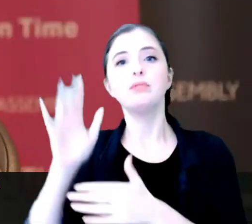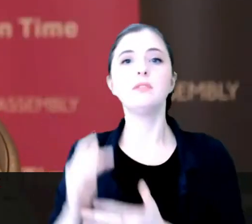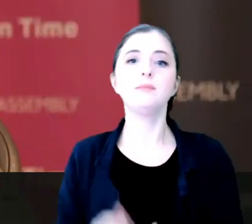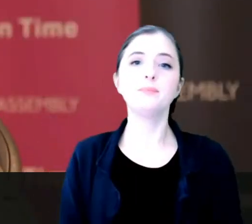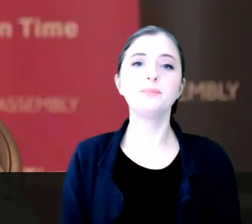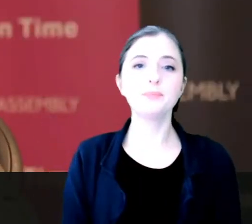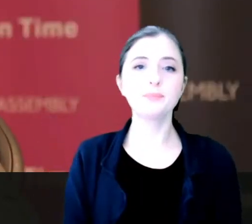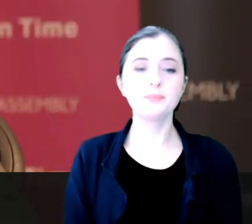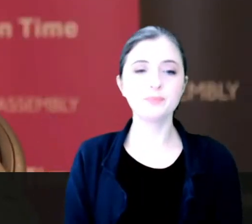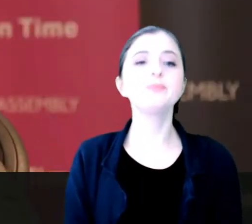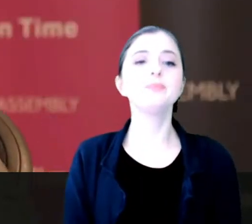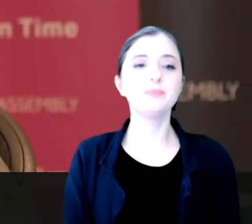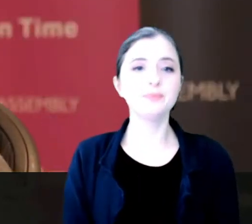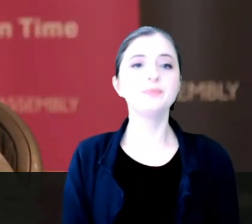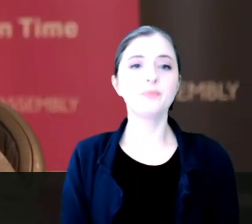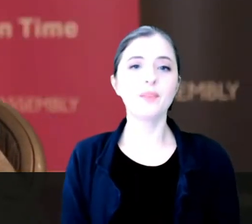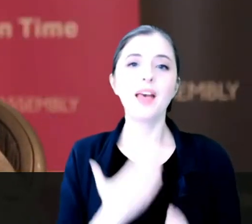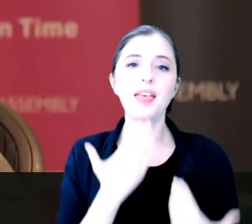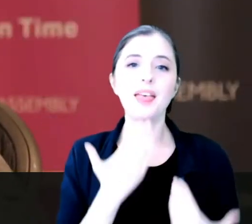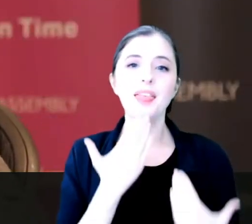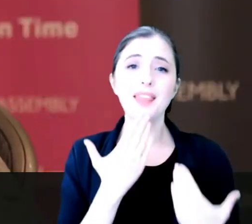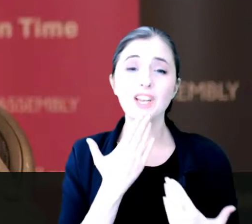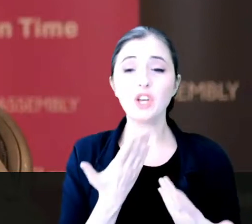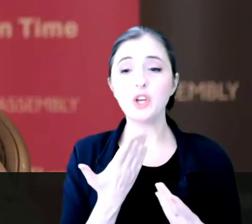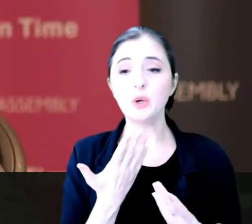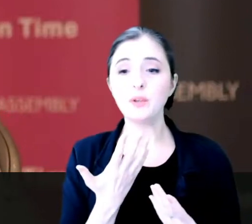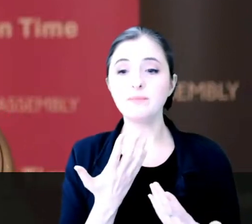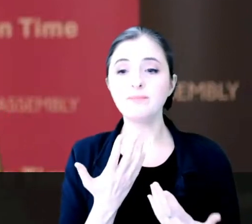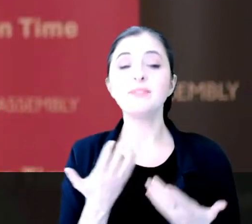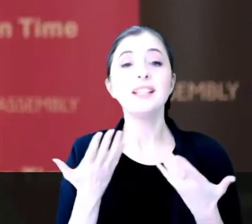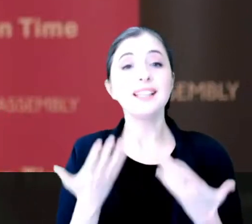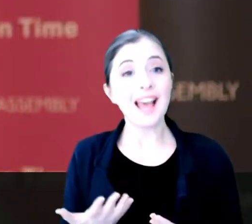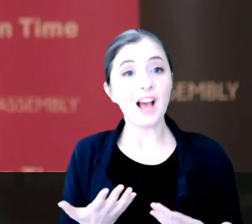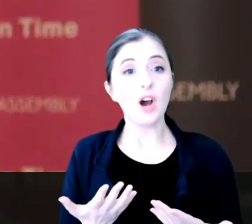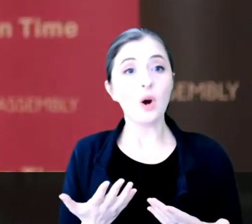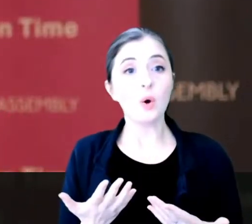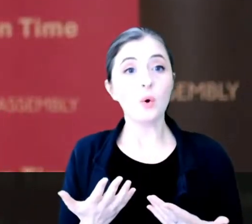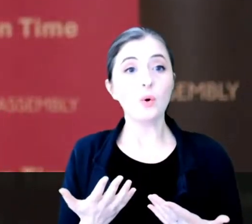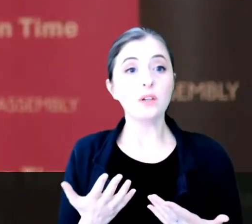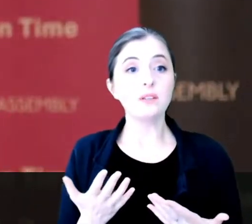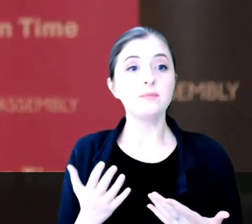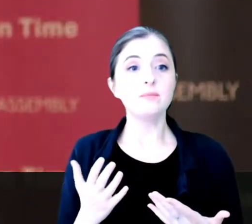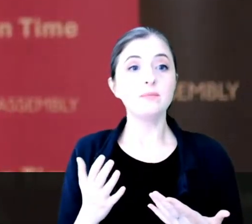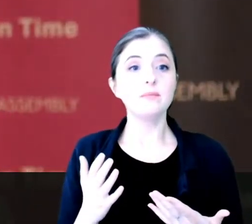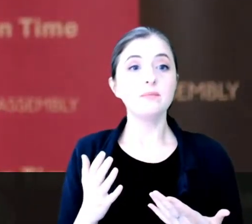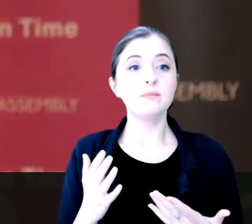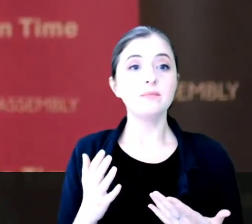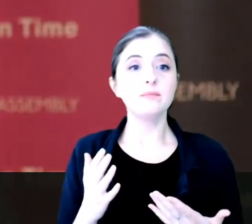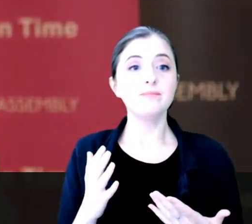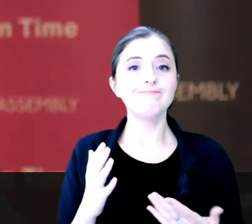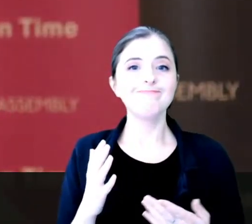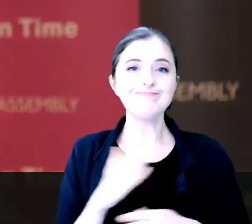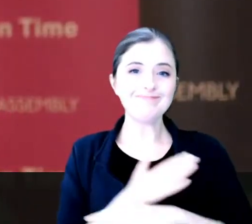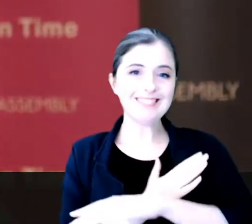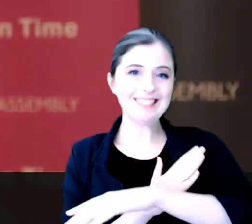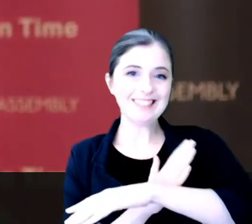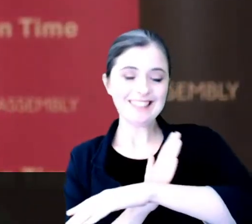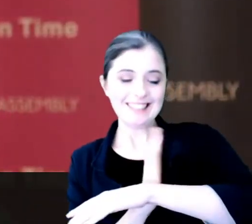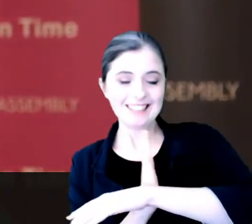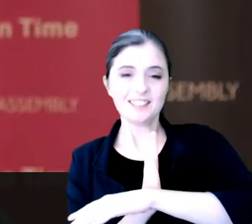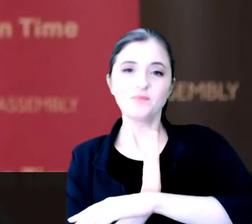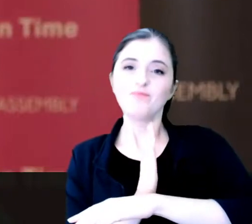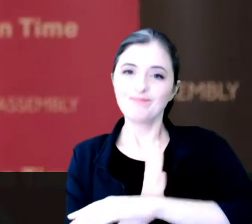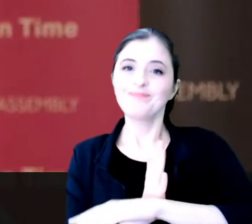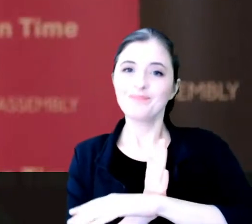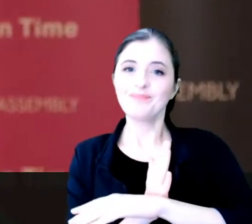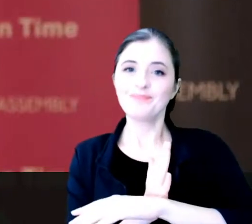Thank you. I'm afraid we all are driven by the dreaded clock. We have run out of time for